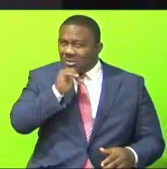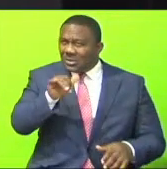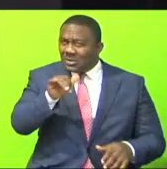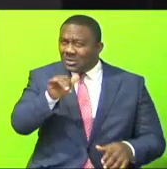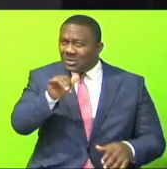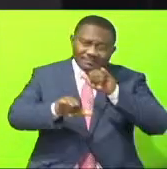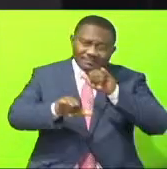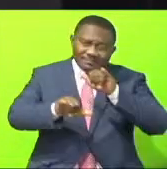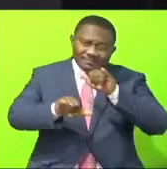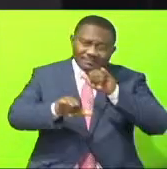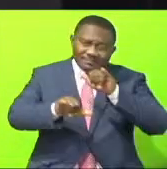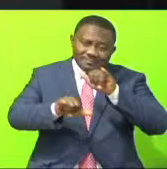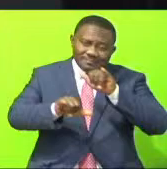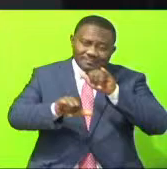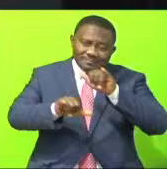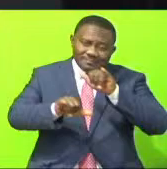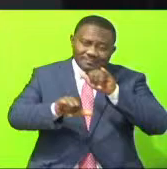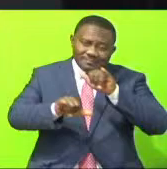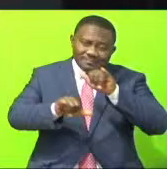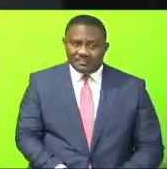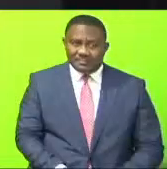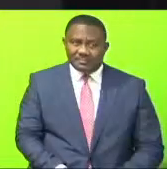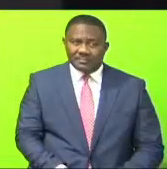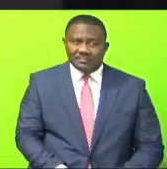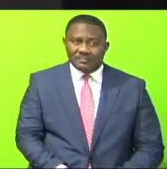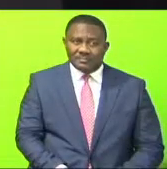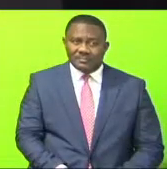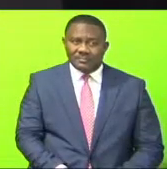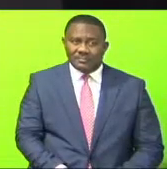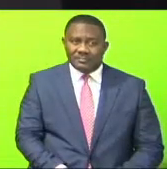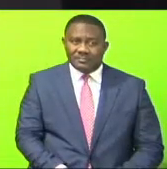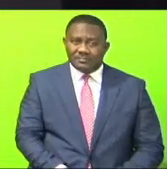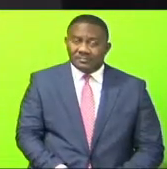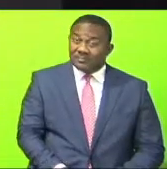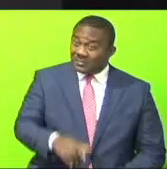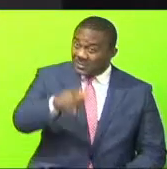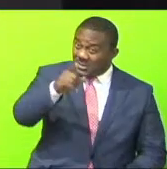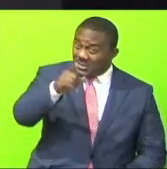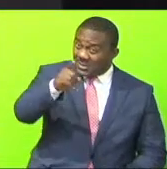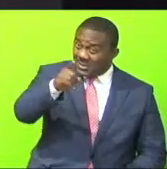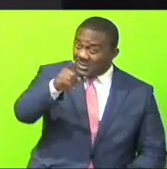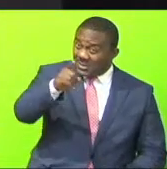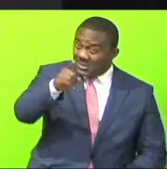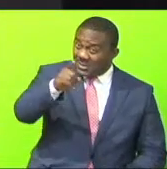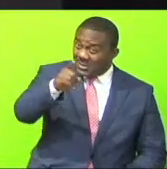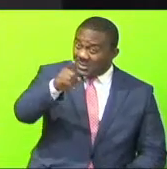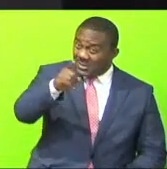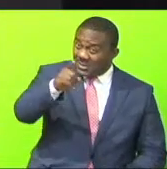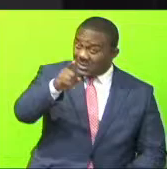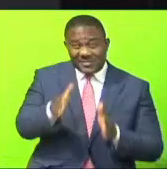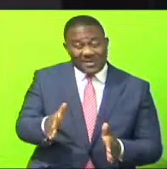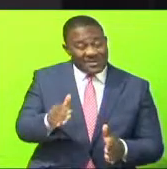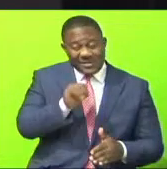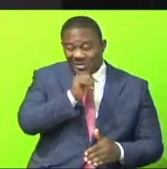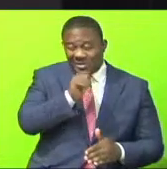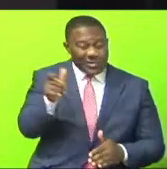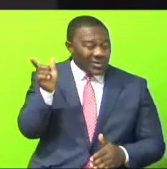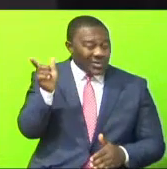on the verge of contempt of the Supreme Court. He's a very decent man. He won't listen to you.